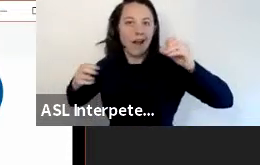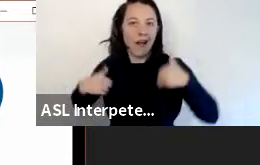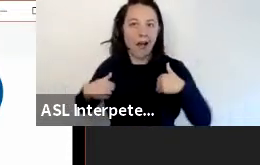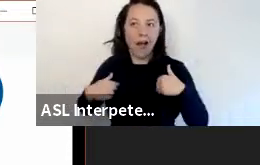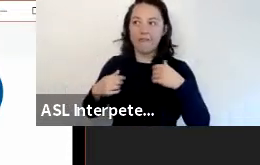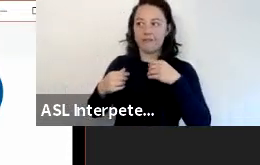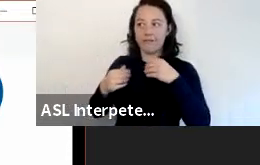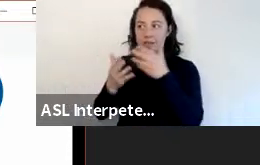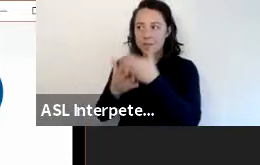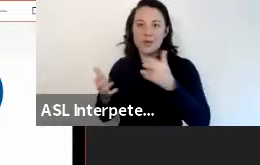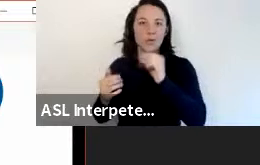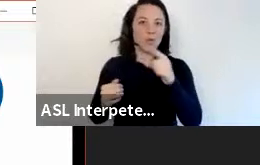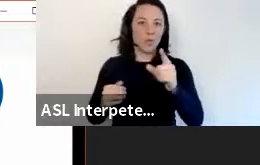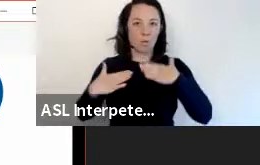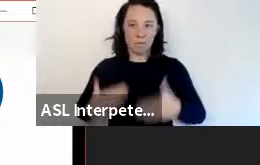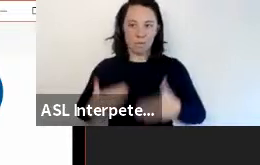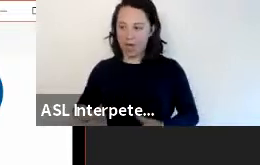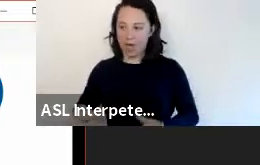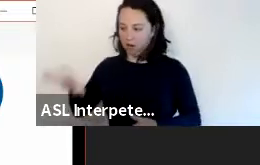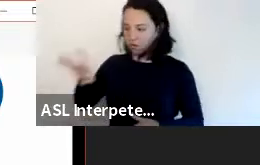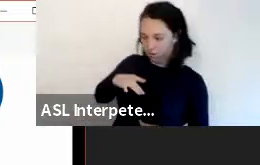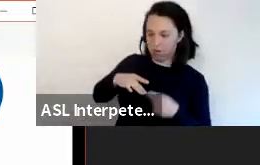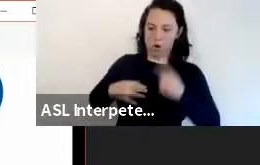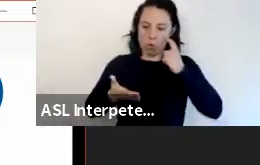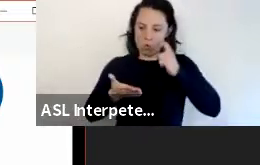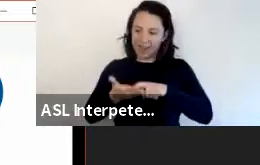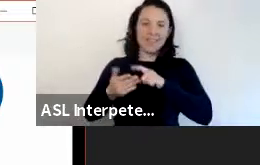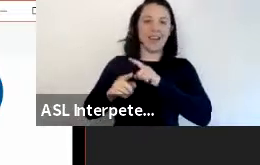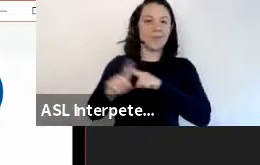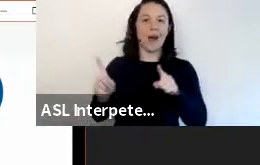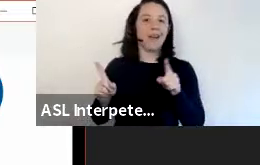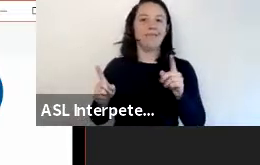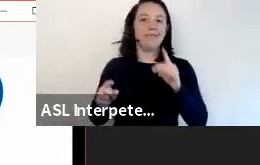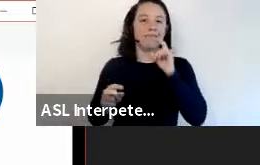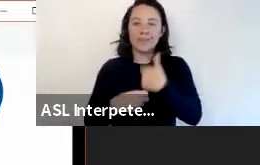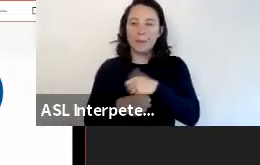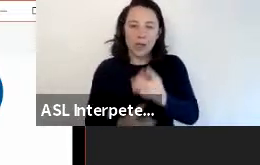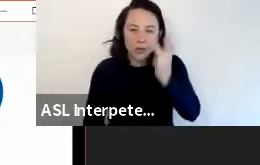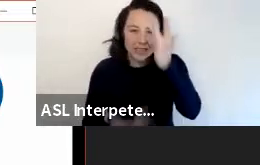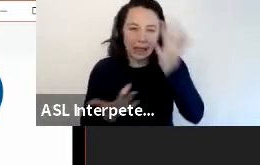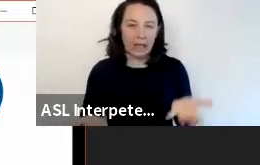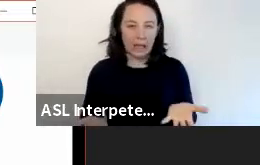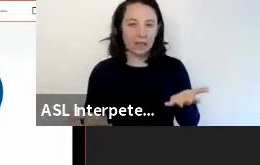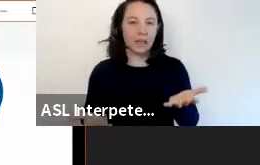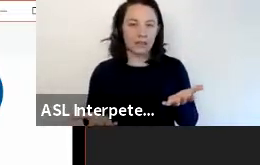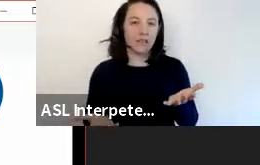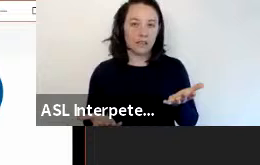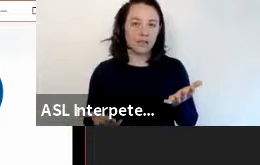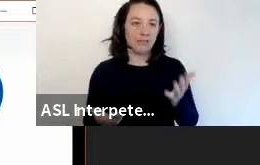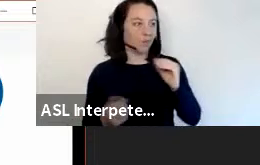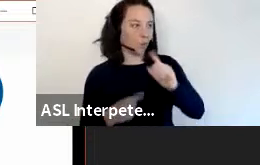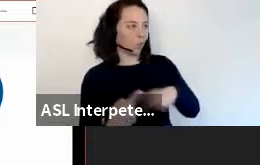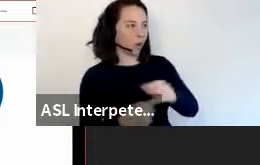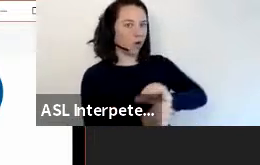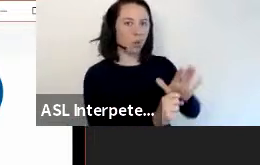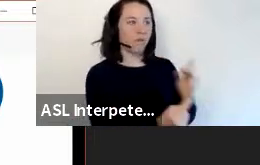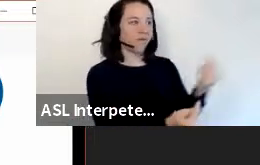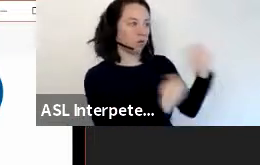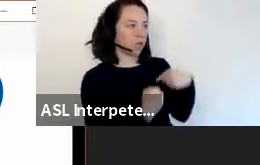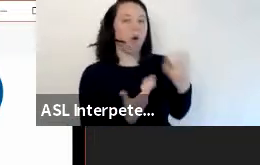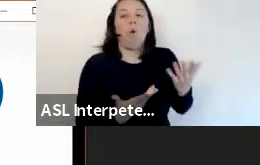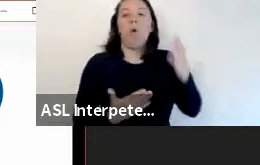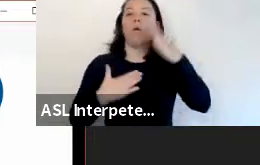the Johnson & Johnson vaccine. It works in a very, very similar way, except that in this case it has DNA, and